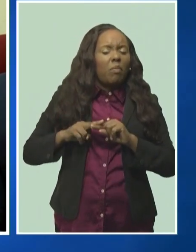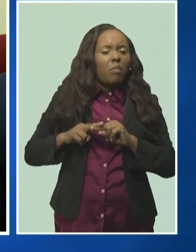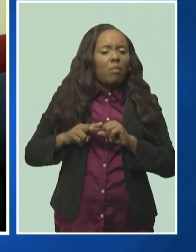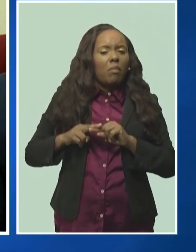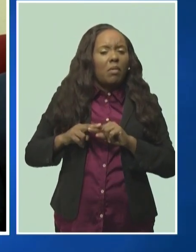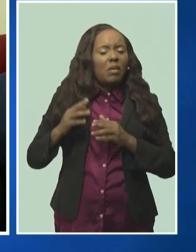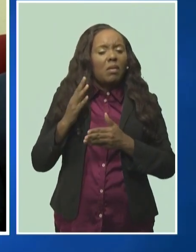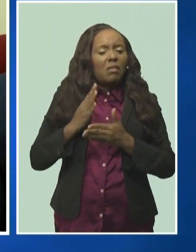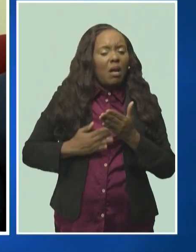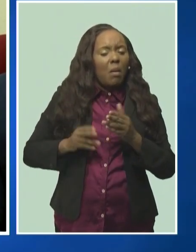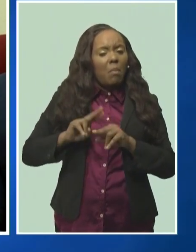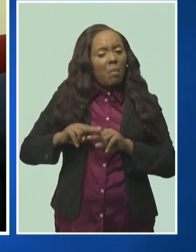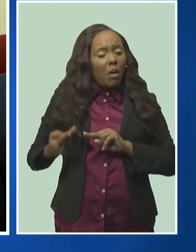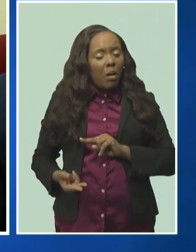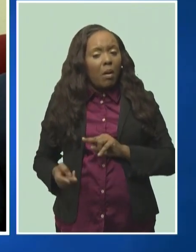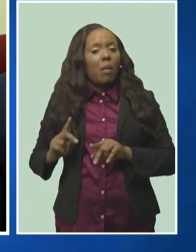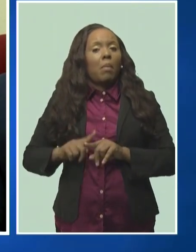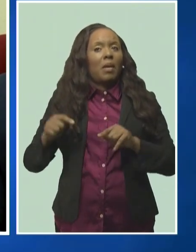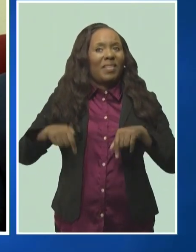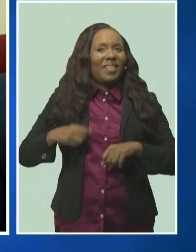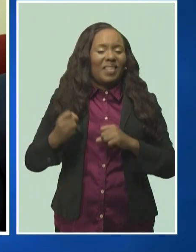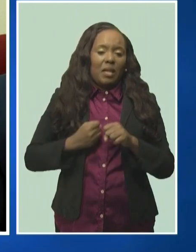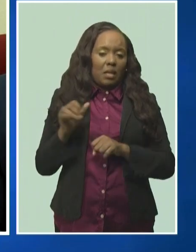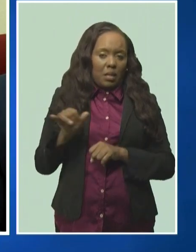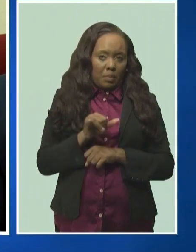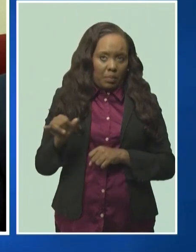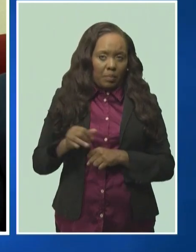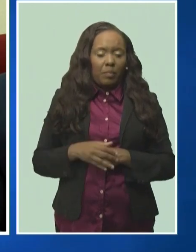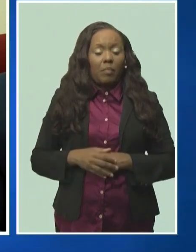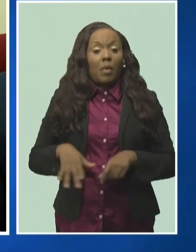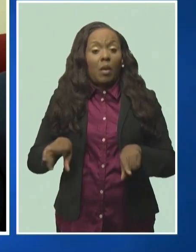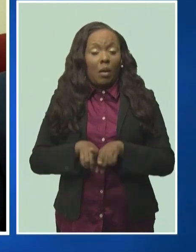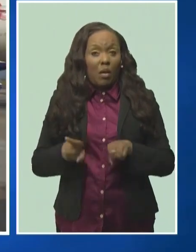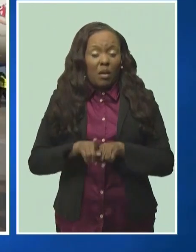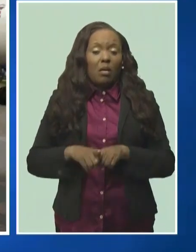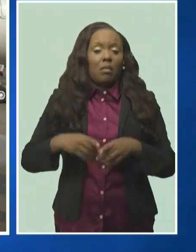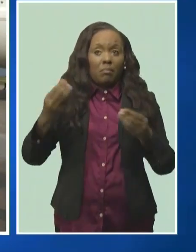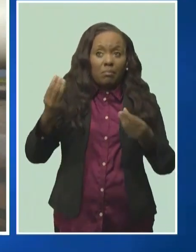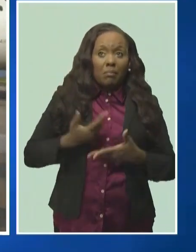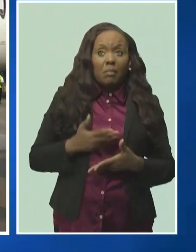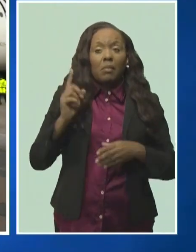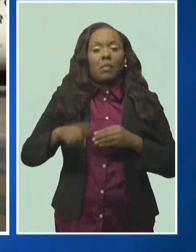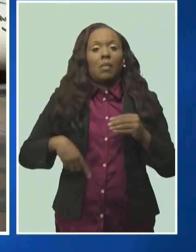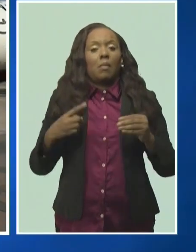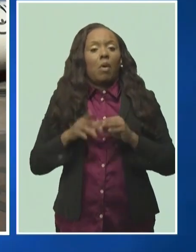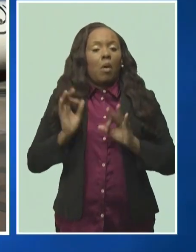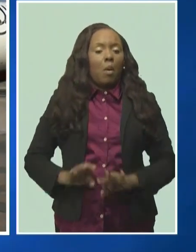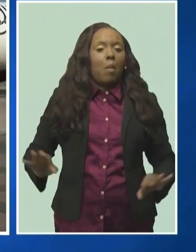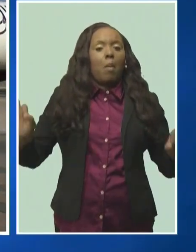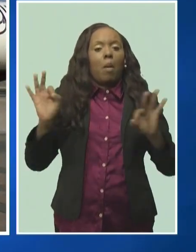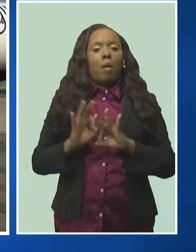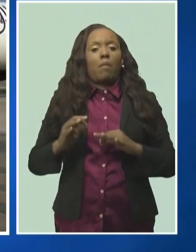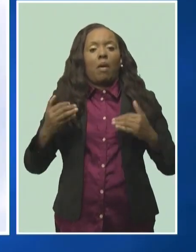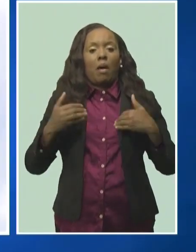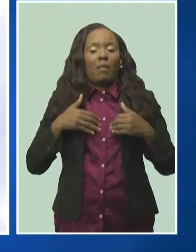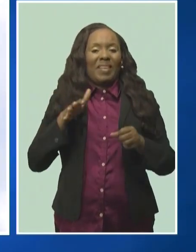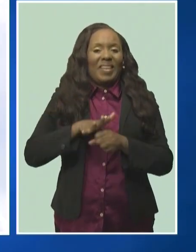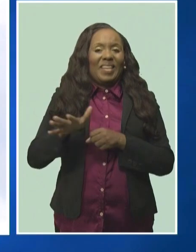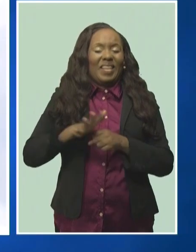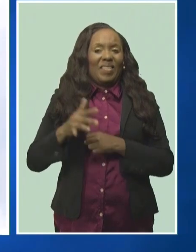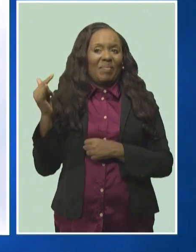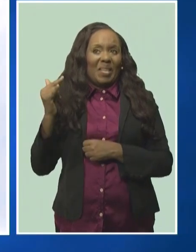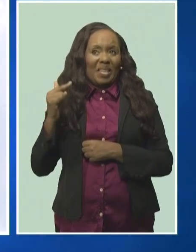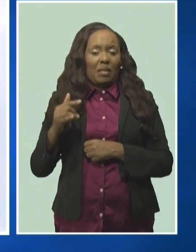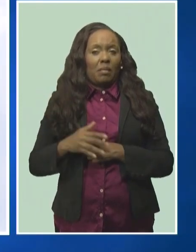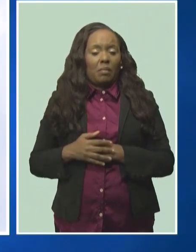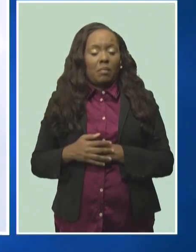winter. BHTA Chairman Renee Coppin also touched on the critical matter of airlift. Overall, for